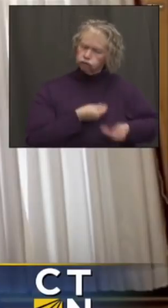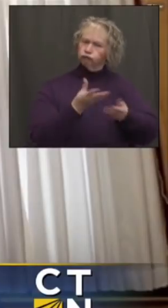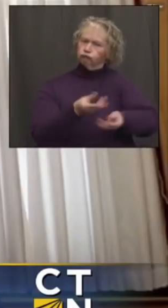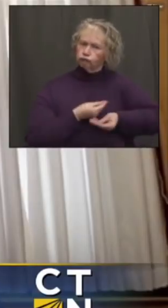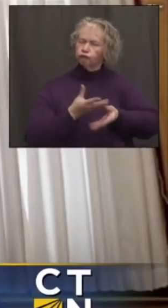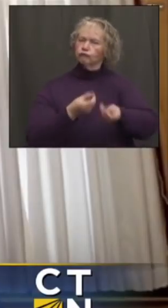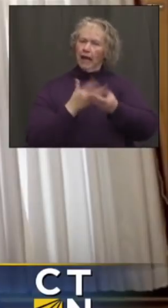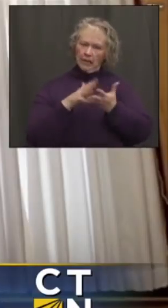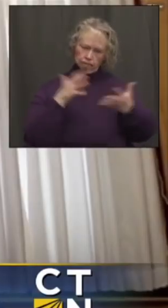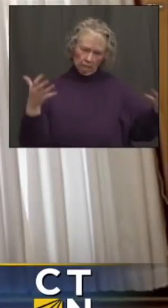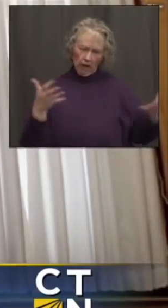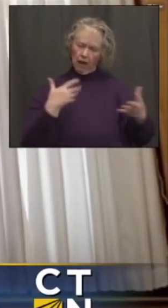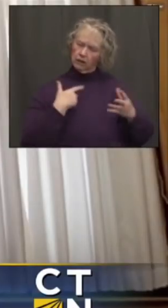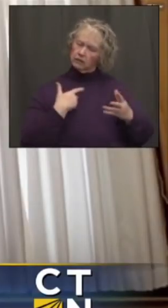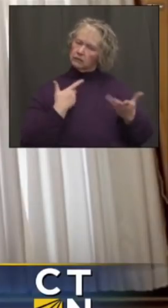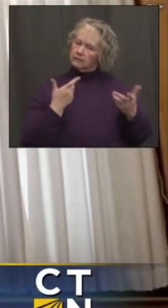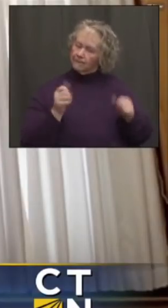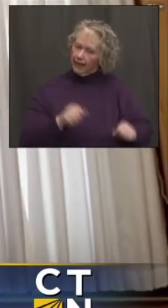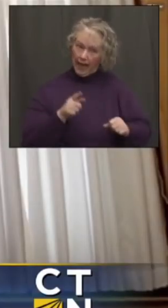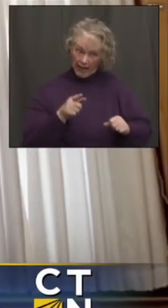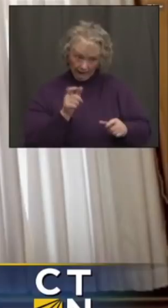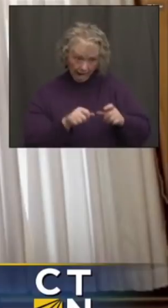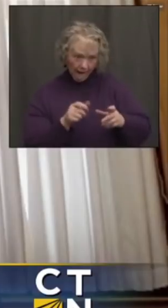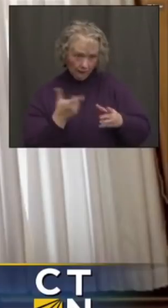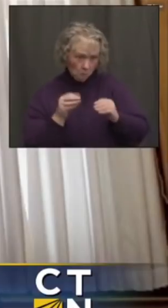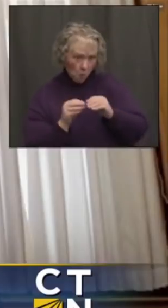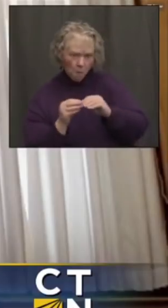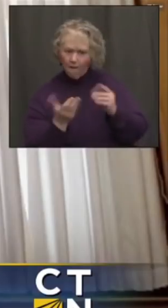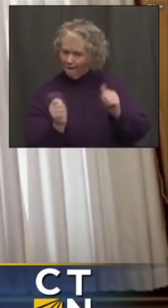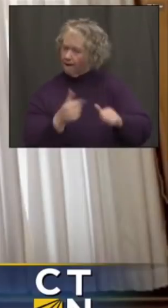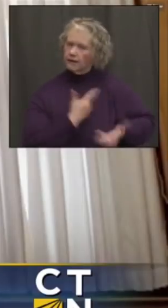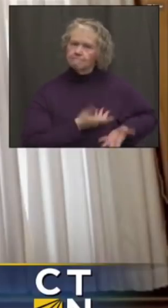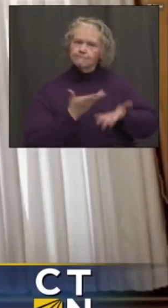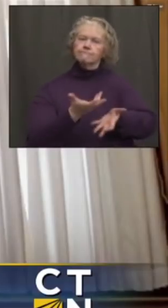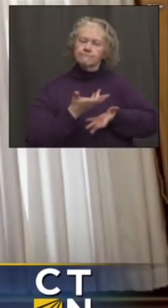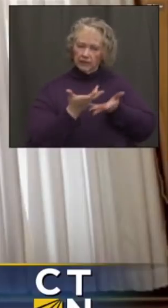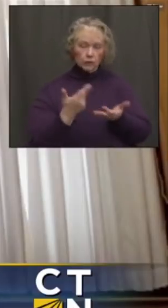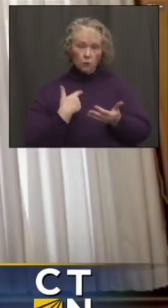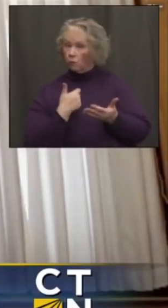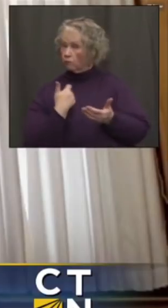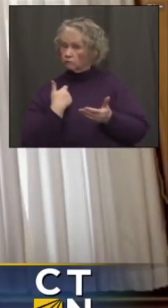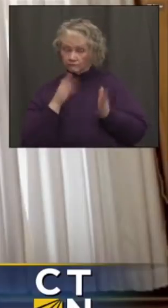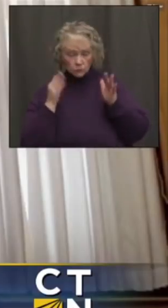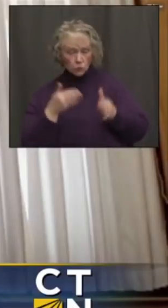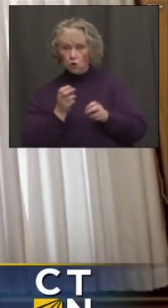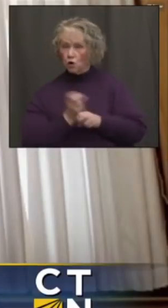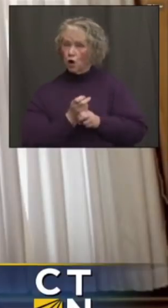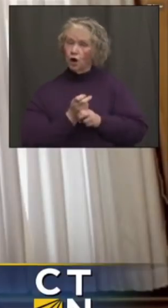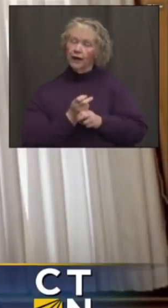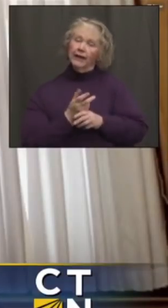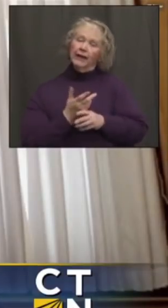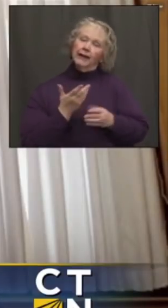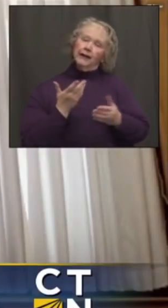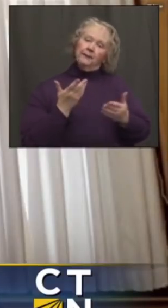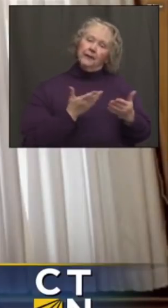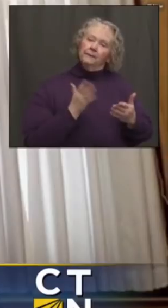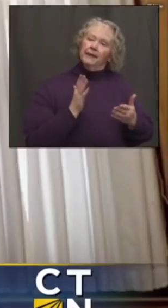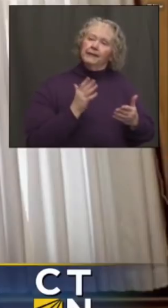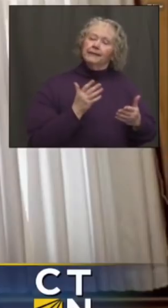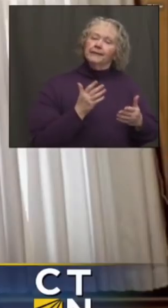every mobile clinic, every provider who's doing specific outreach in underserved communities is not constrained by the amount of vaccine